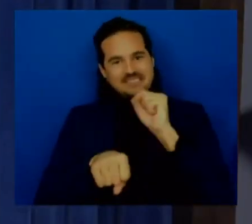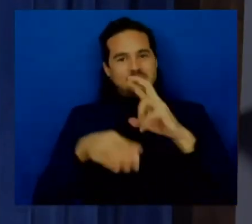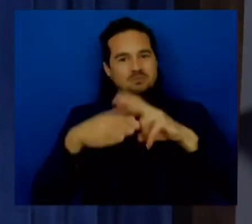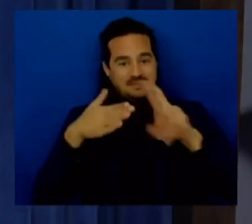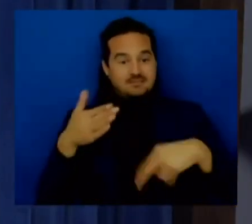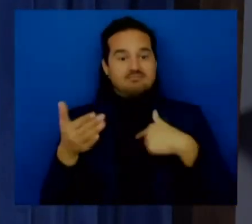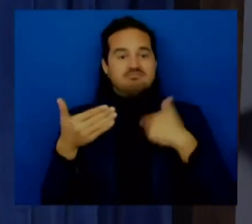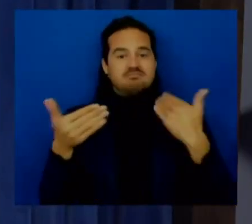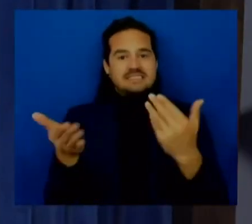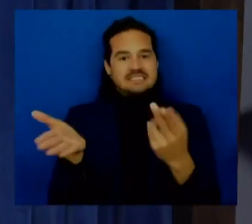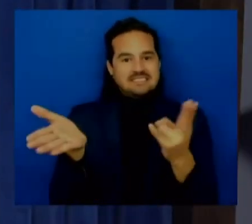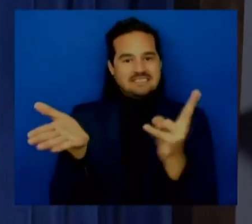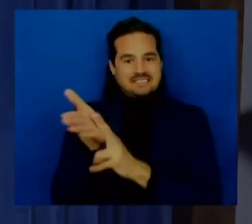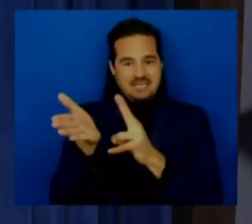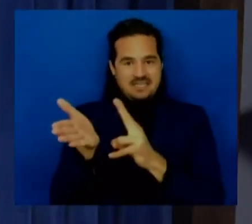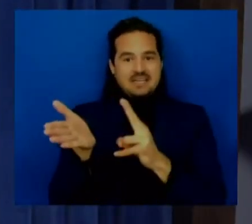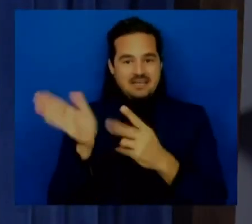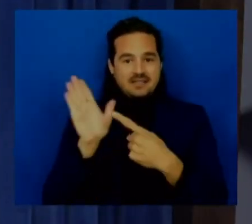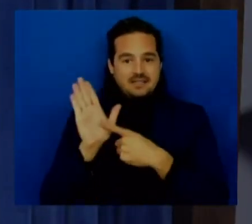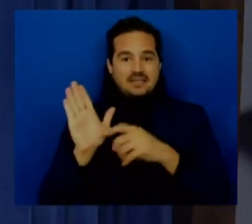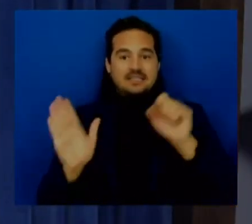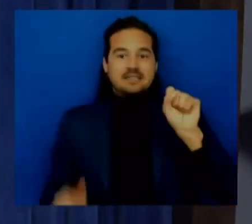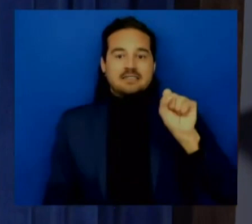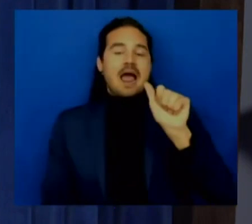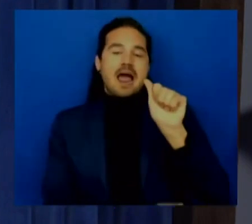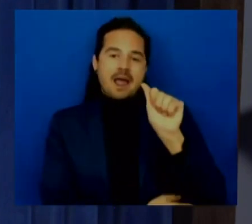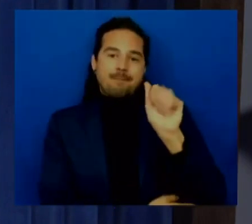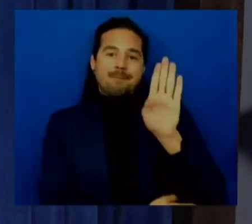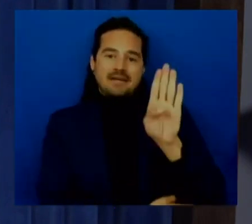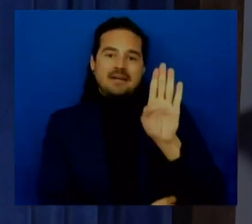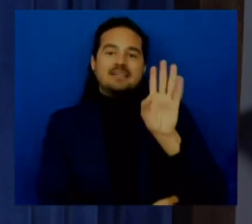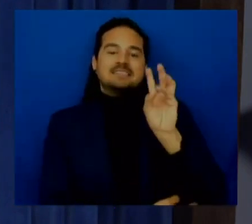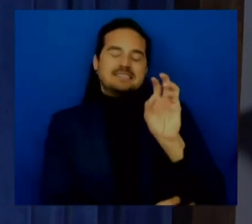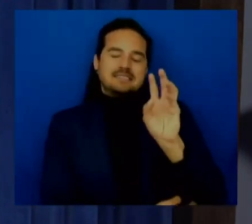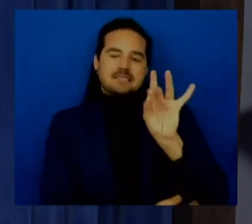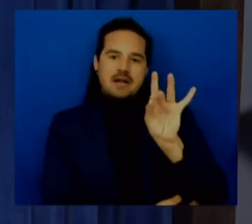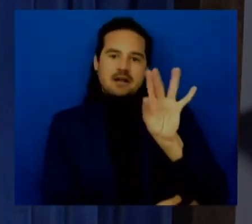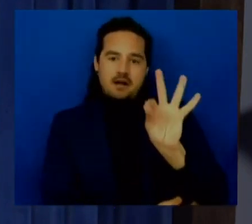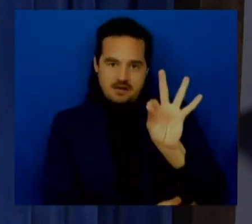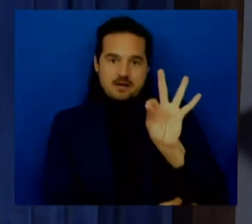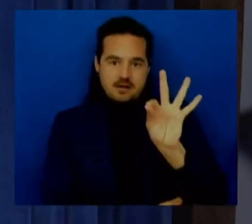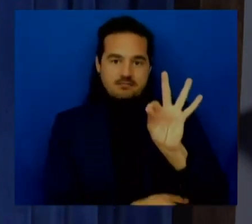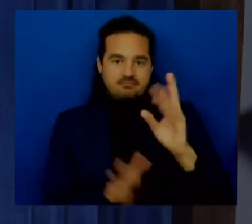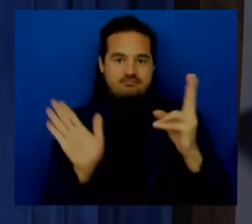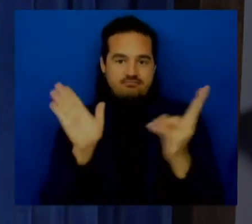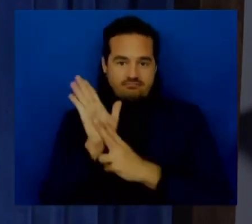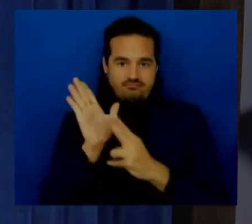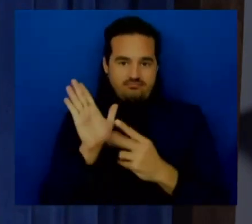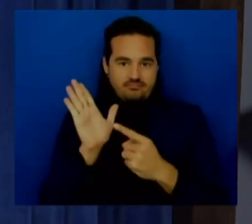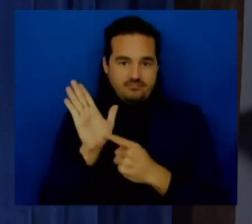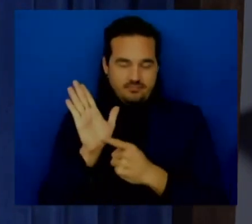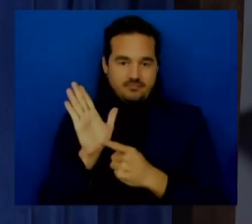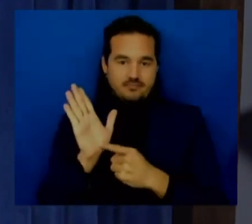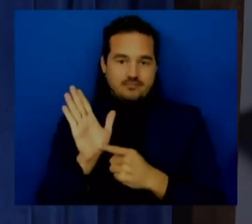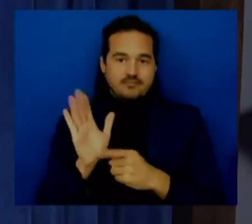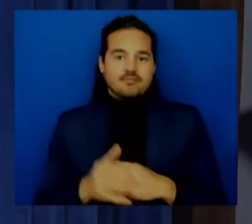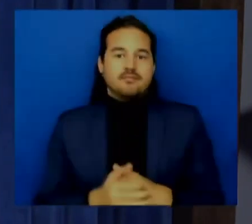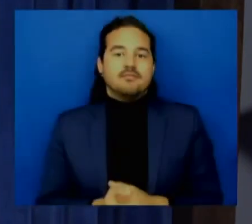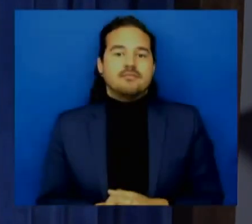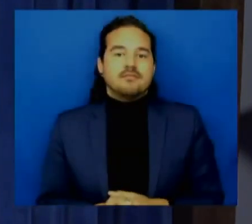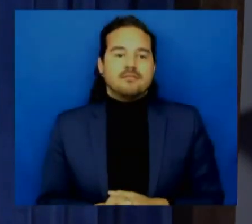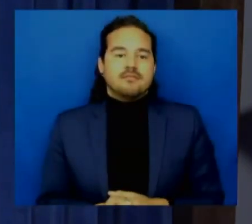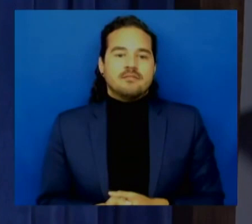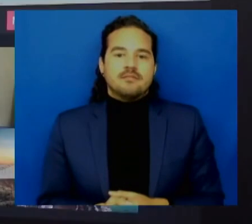SB 91, because we can't sign it soon enough. And again, deep gratitude to everyone that